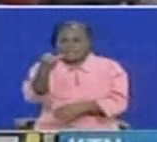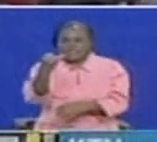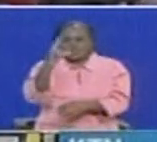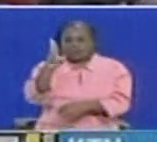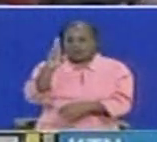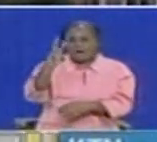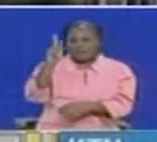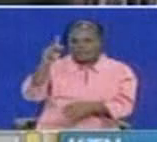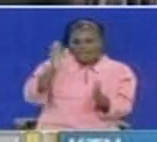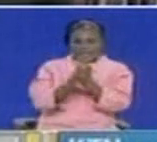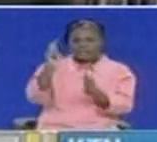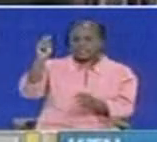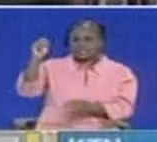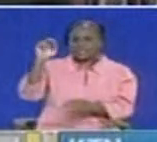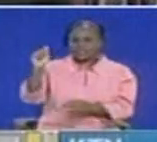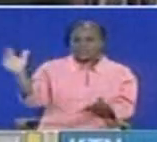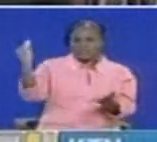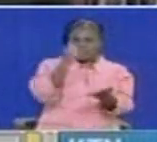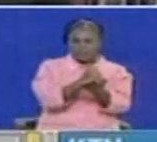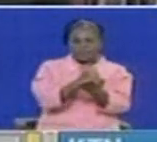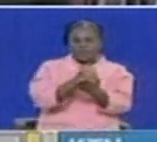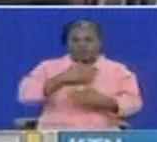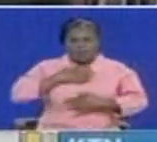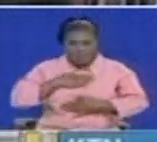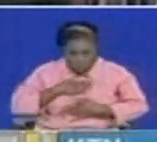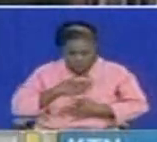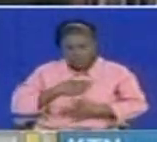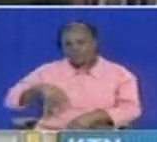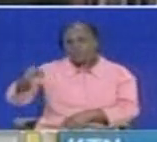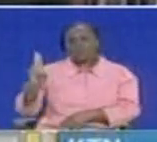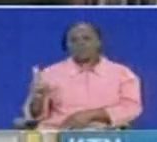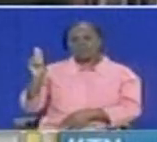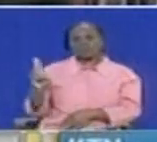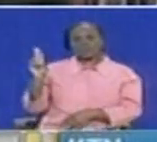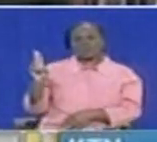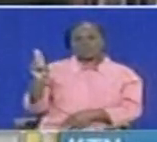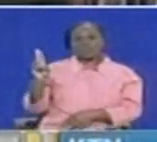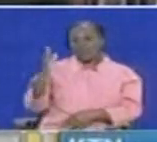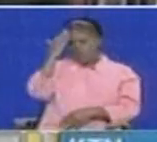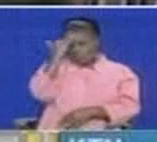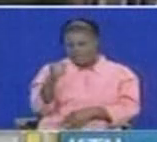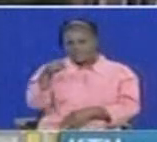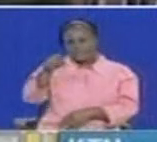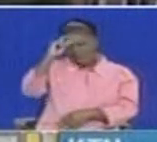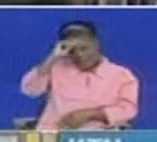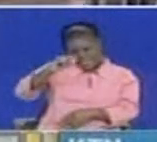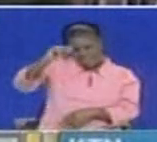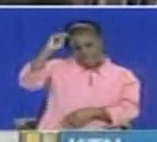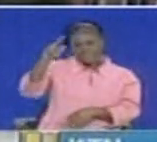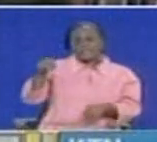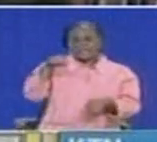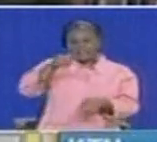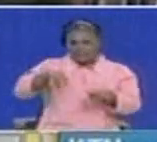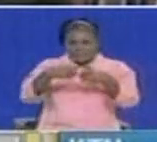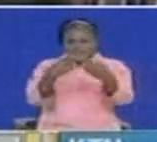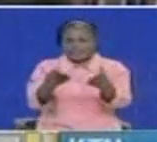and TNA. We elected the Honorable Uhuru Kenyatta because the respect and the loyalty we